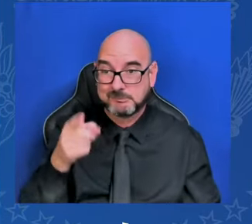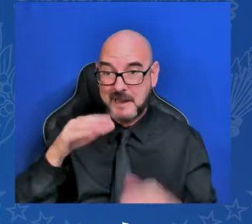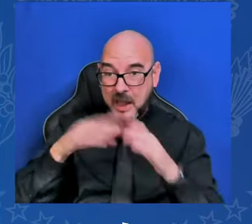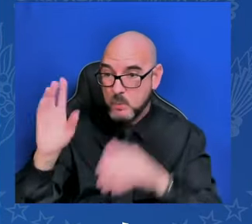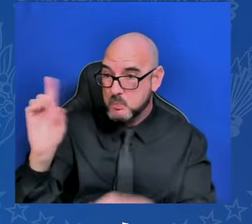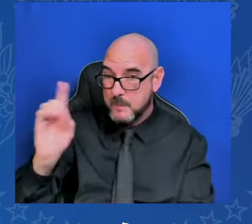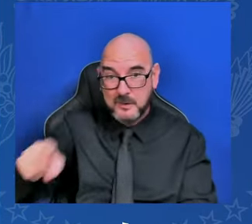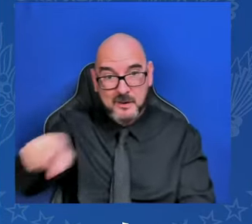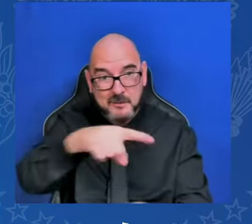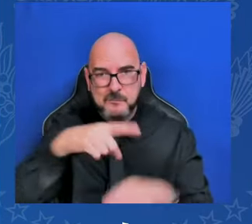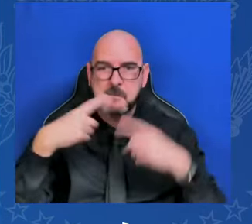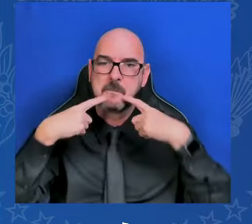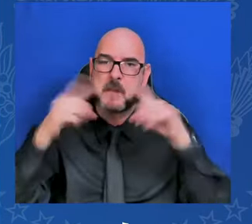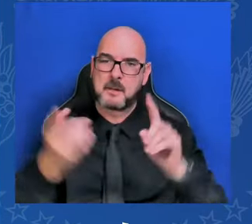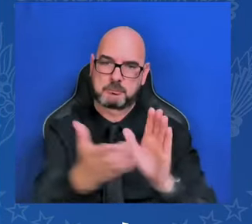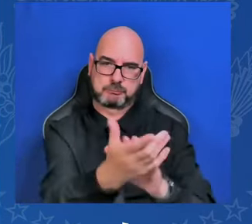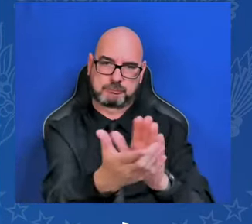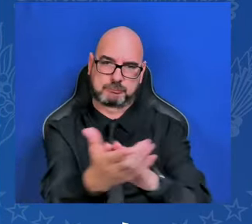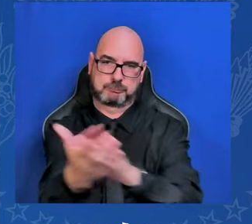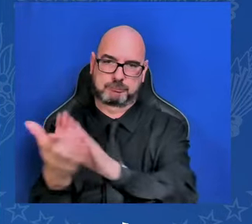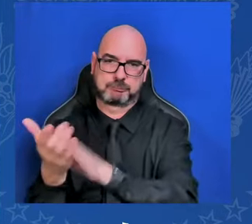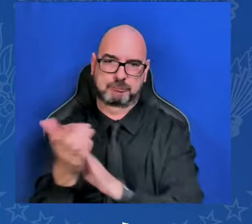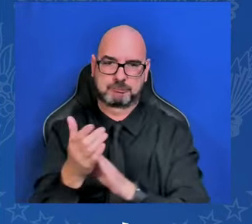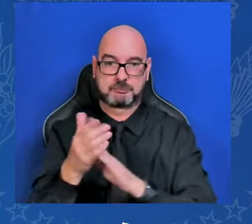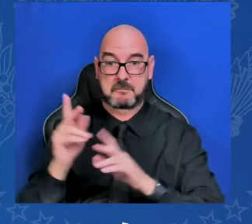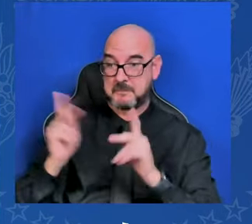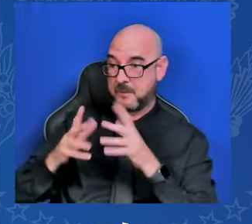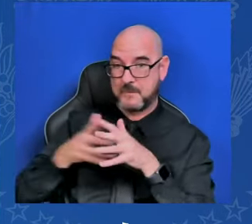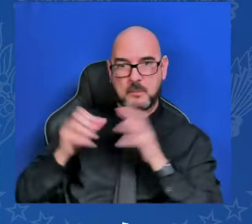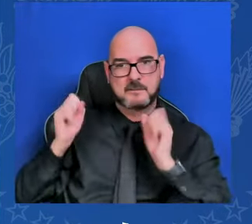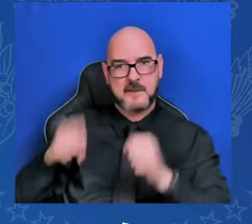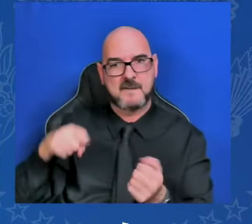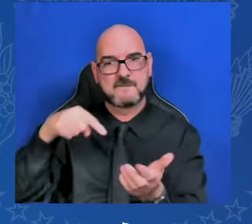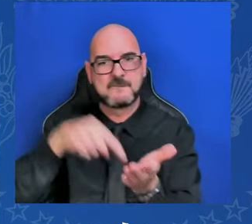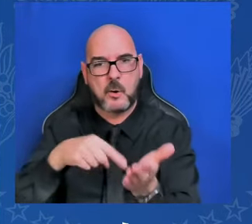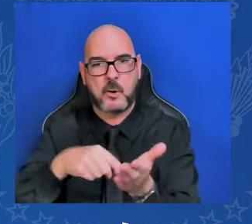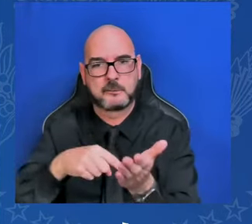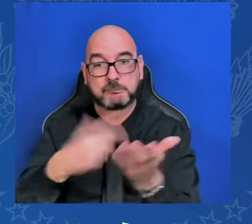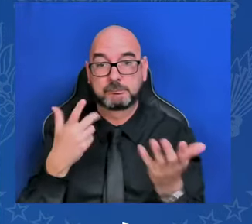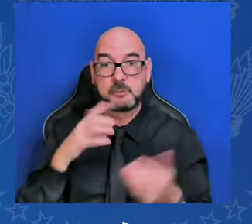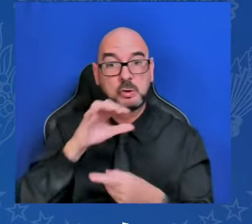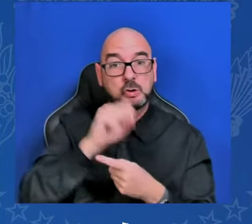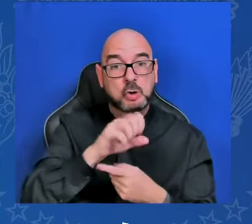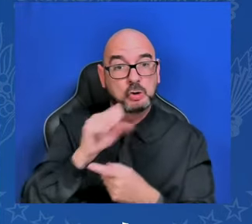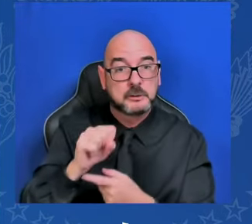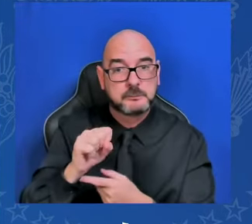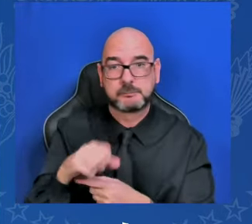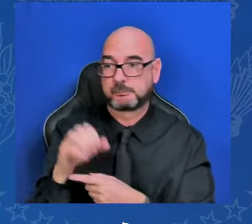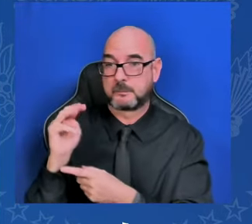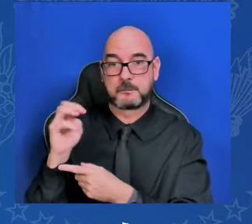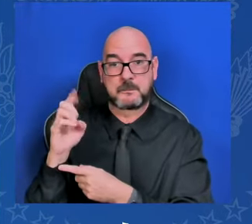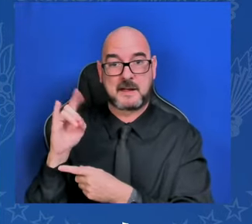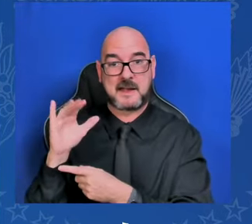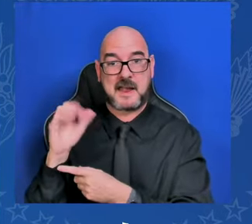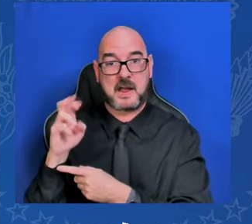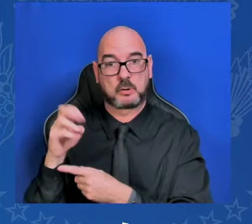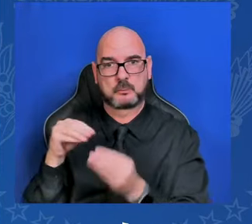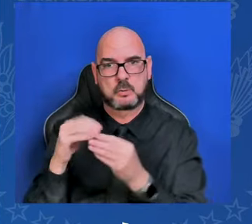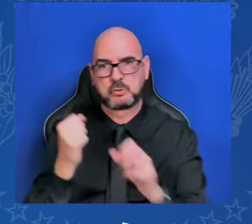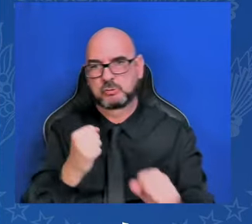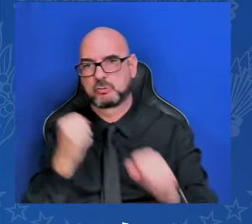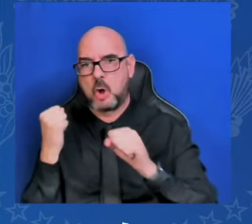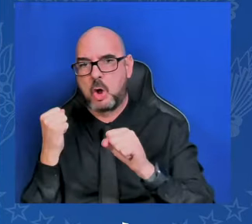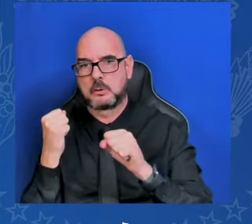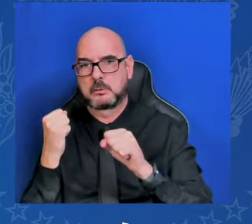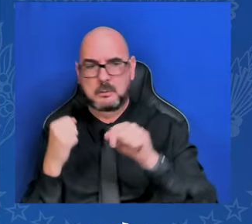means protecting and strengthening the Social Security system and Medicare. Republicans want to put on a chopping block. Remember the last State of the Union when